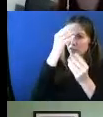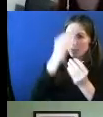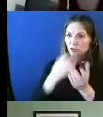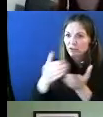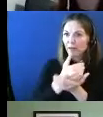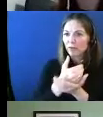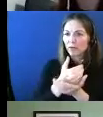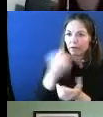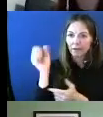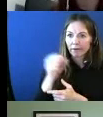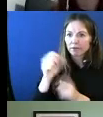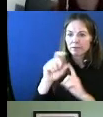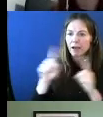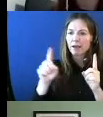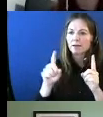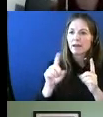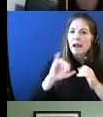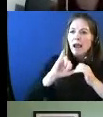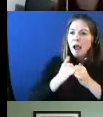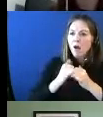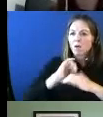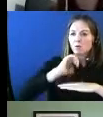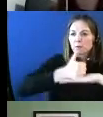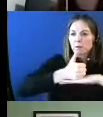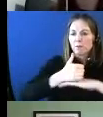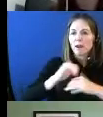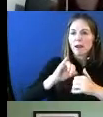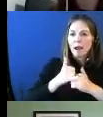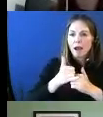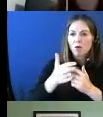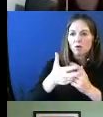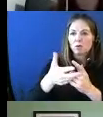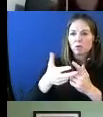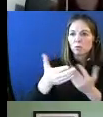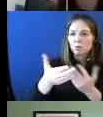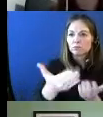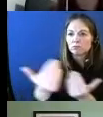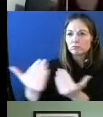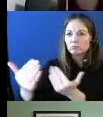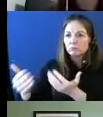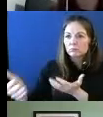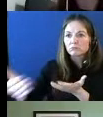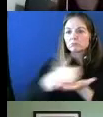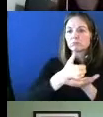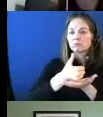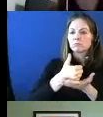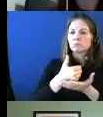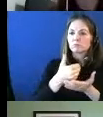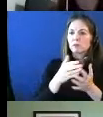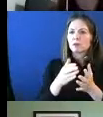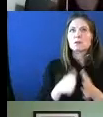working with participants can create an empowering experience, but also the way that we involve people of lived